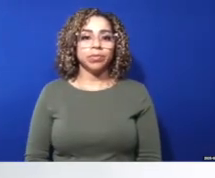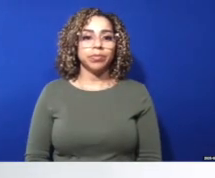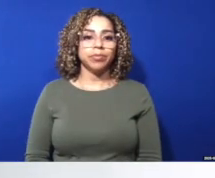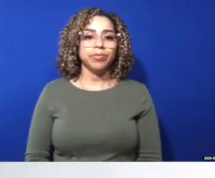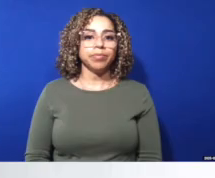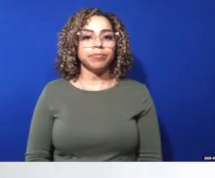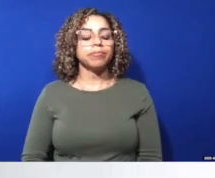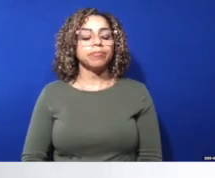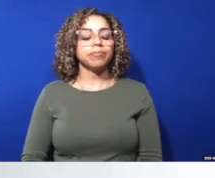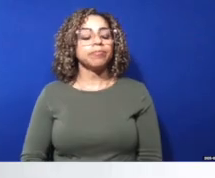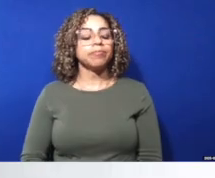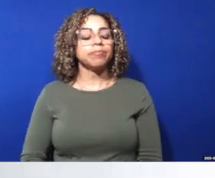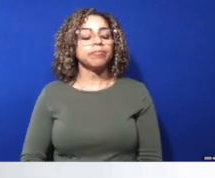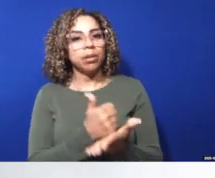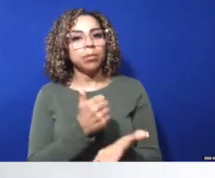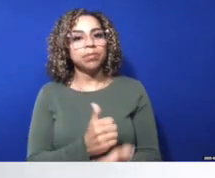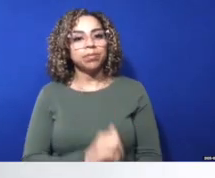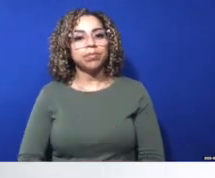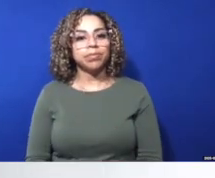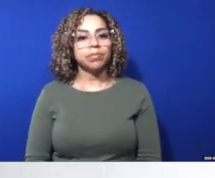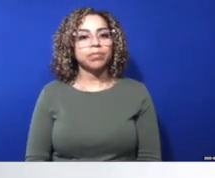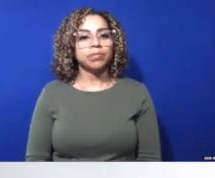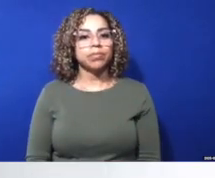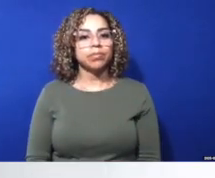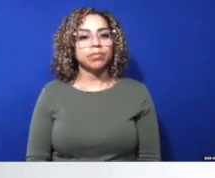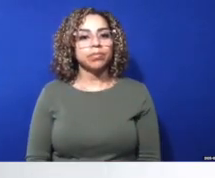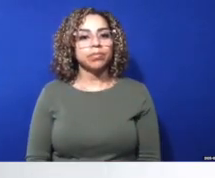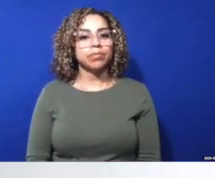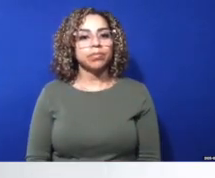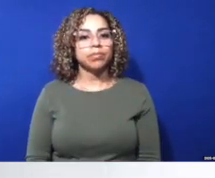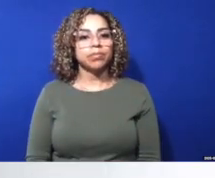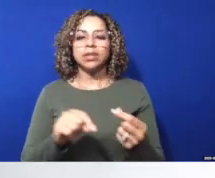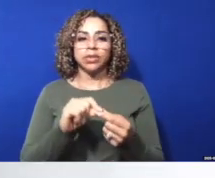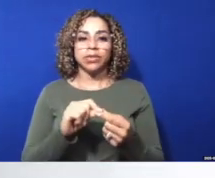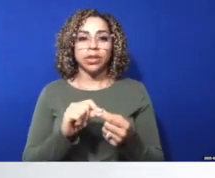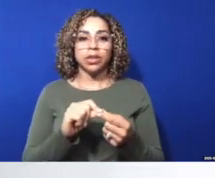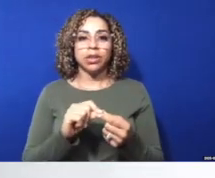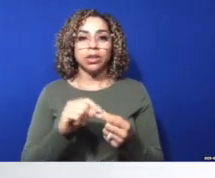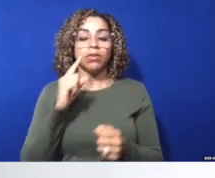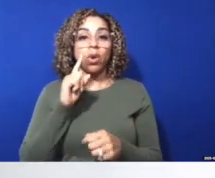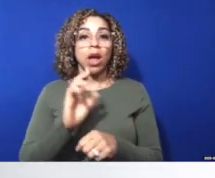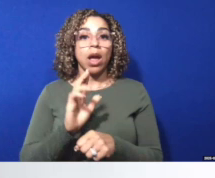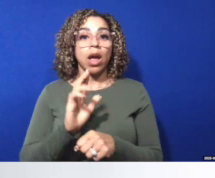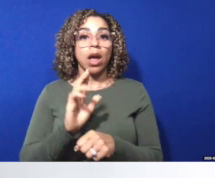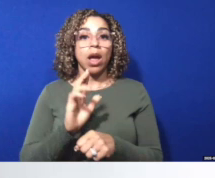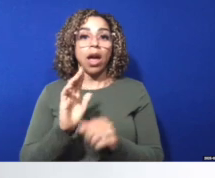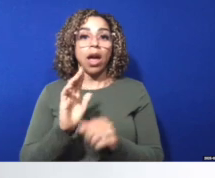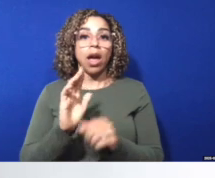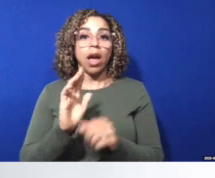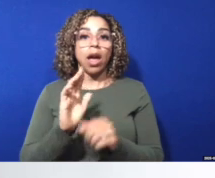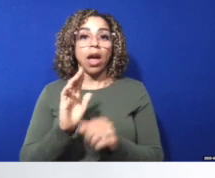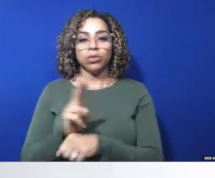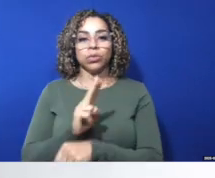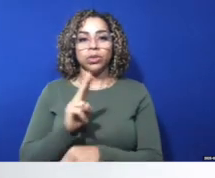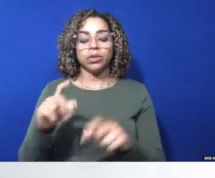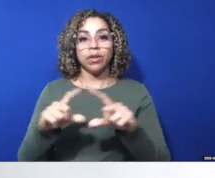Yeah, I think that does help, particularly on how the unused vouchers work. But and then just to